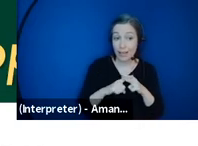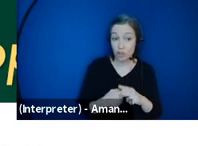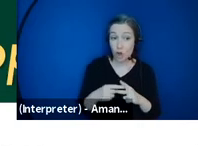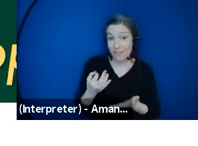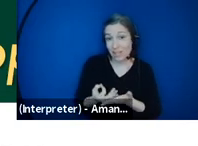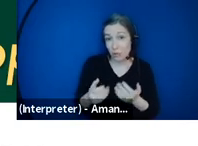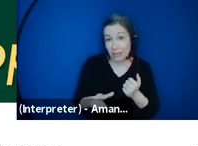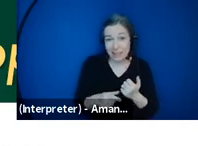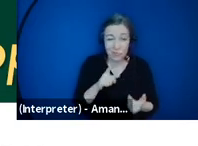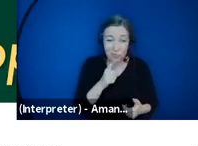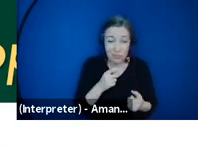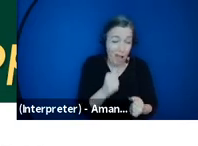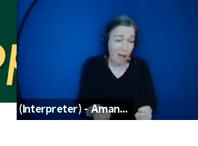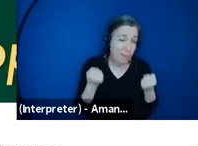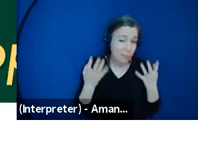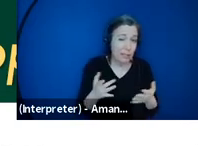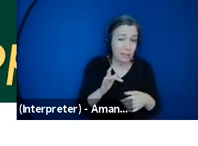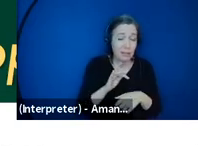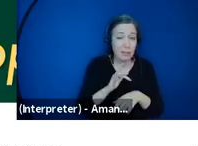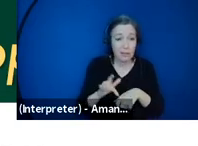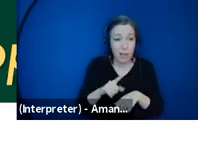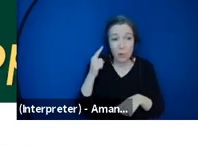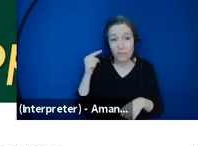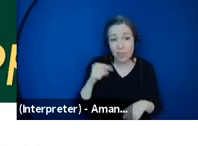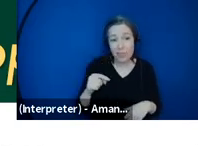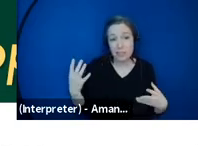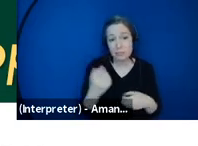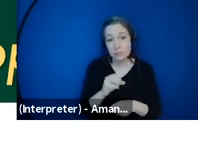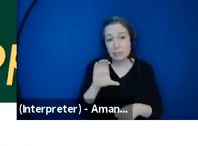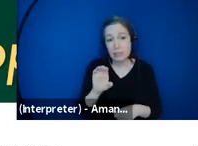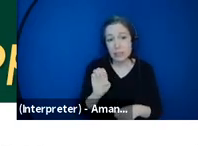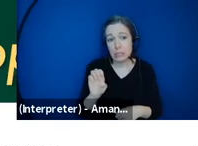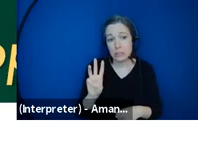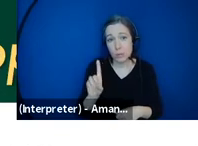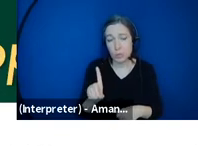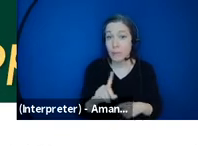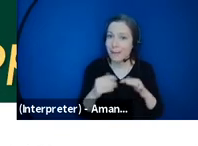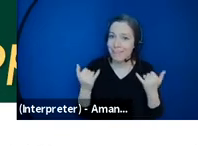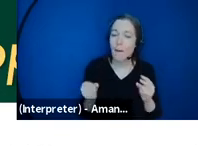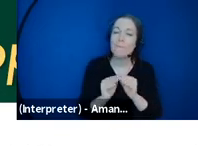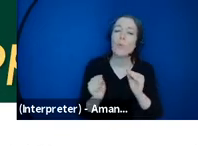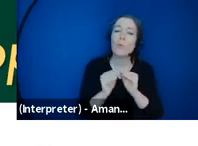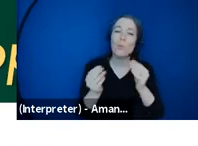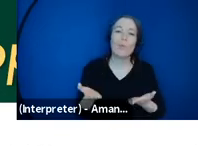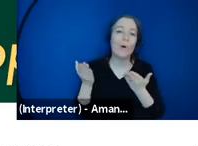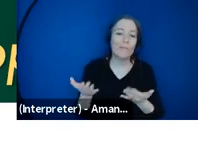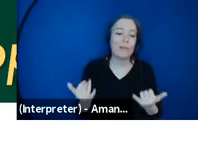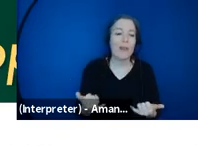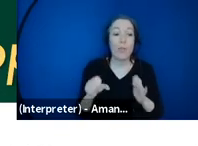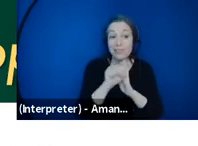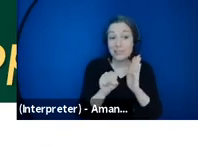many financial aid programs available for CEWD. And now we're seeing a lot of programs, especially those offered by the state.